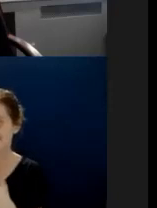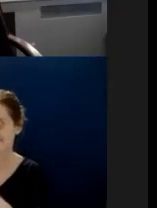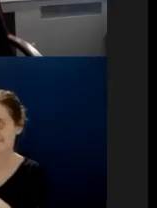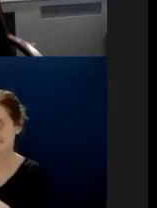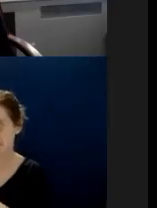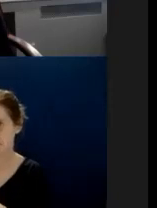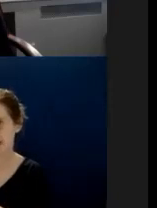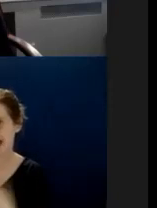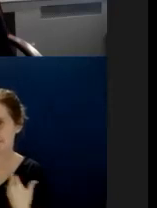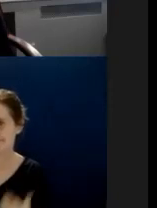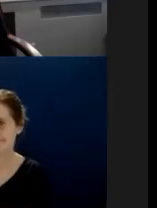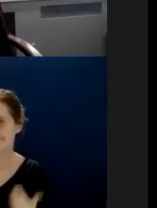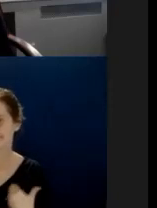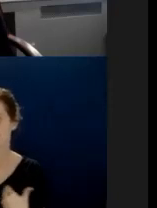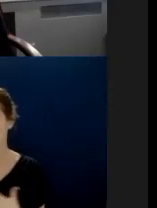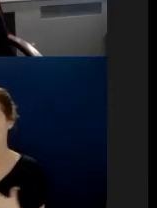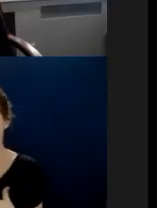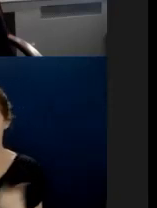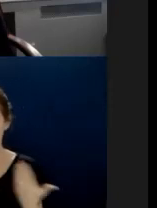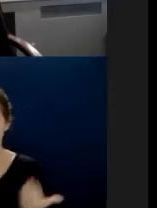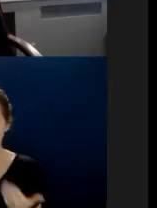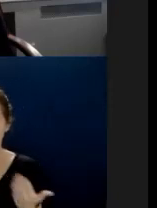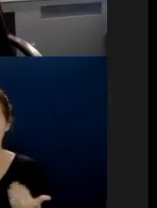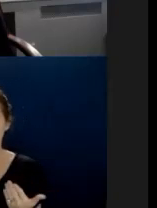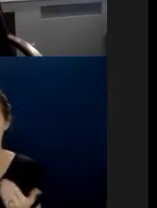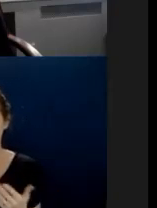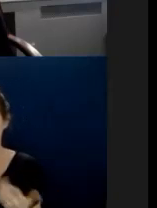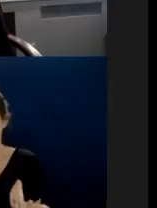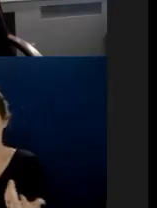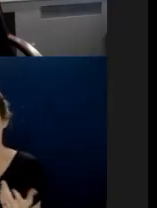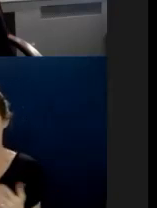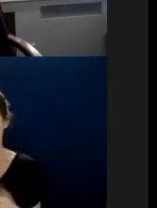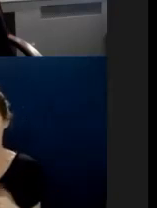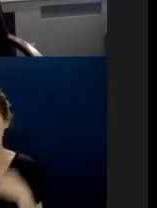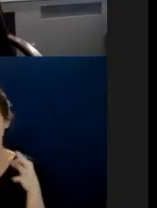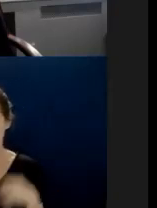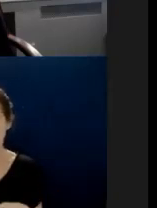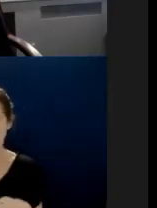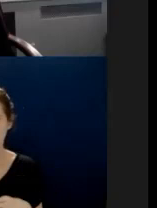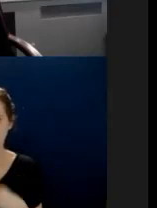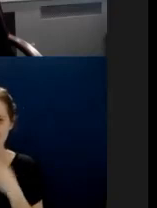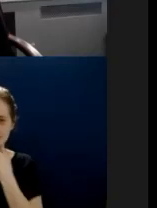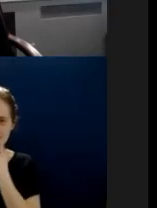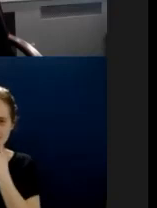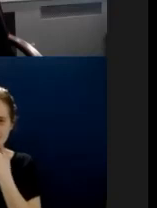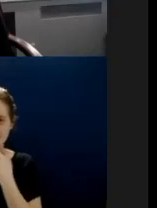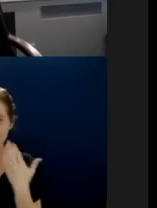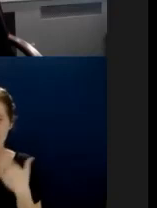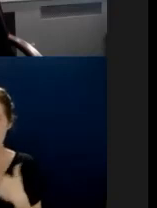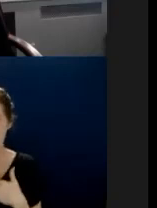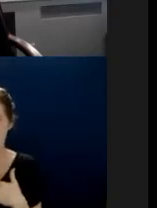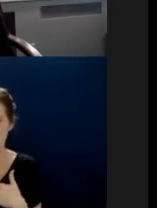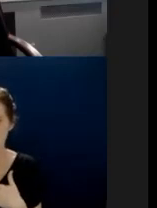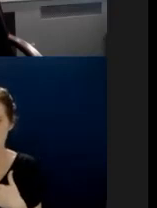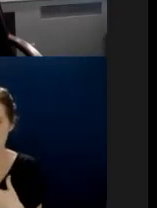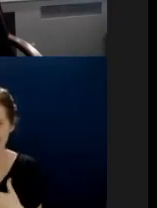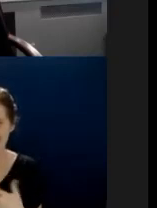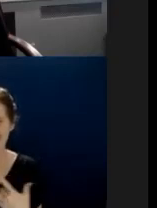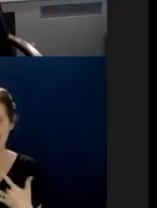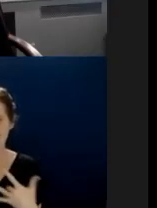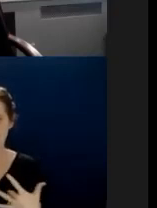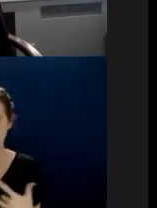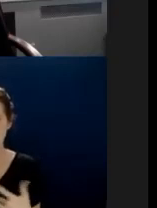say, hey, this is why I'm doing what I'm doing. You may not look like a typical voter in terms of going in